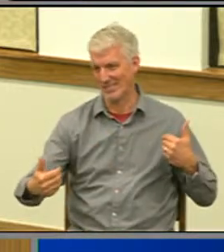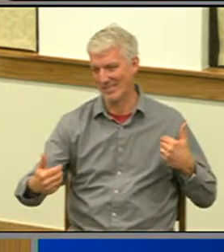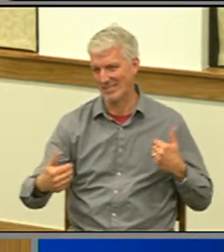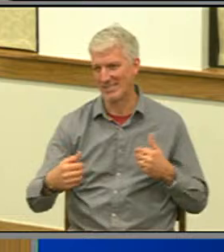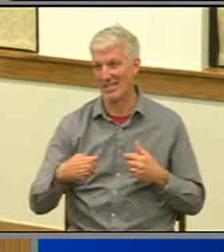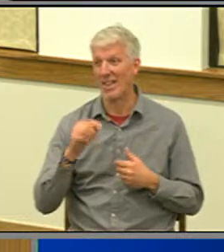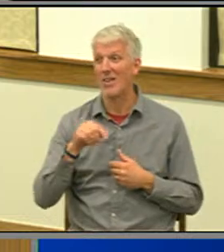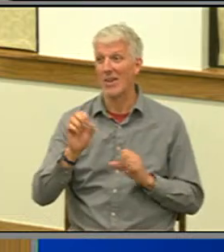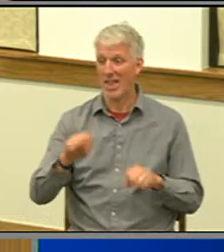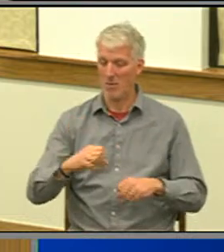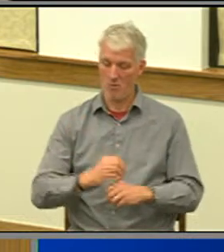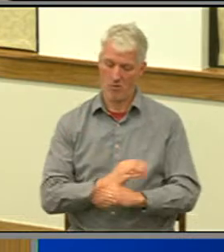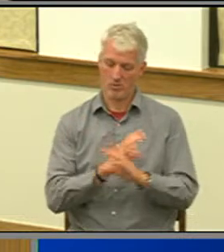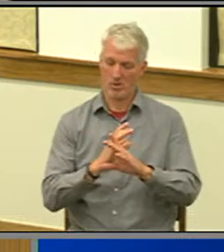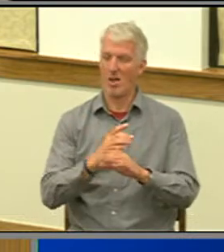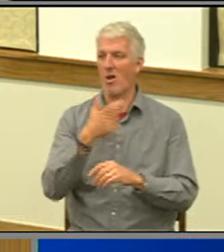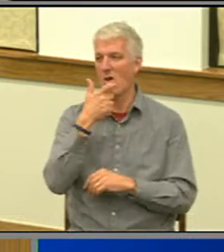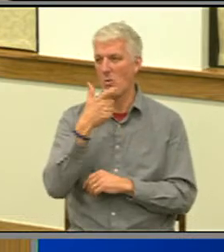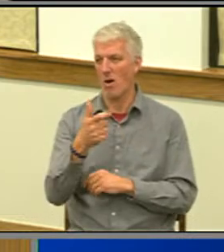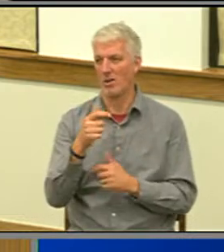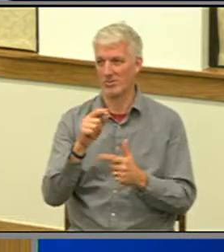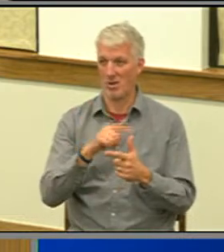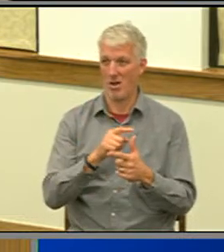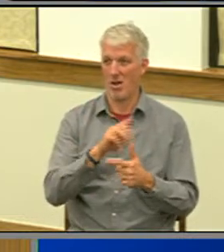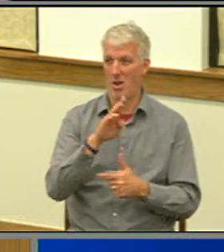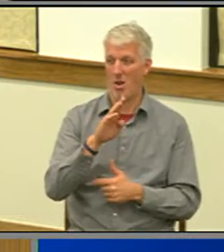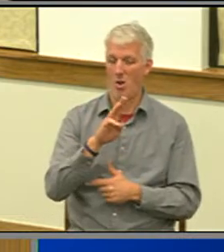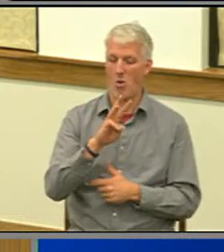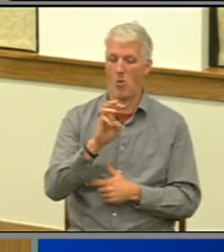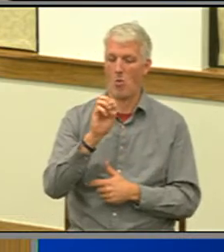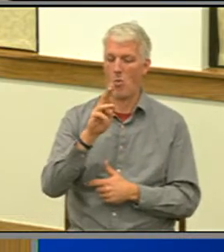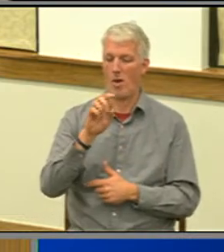viewed live by joining the WebEx link at